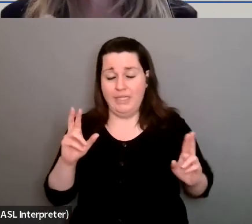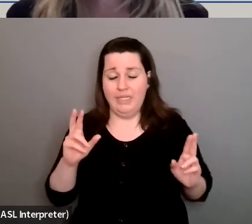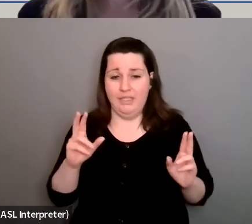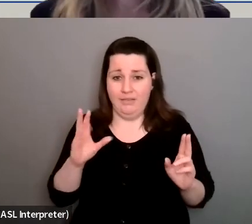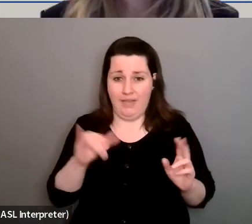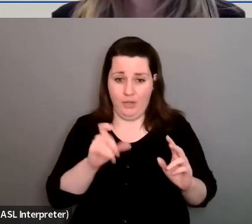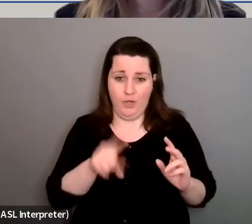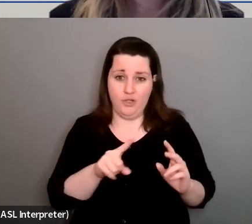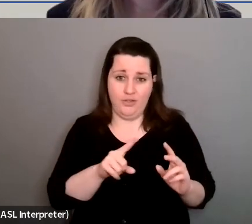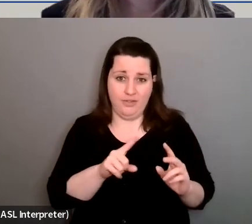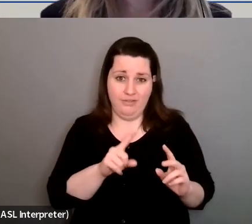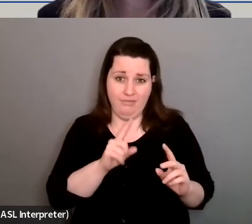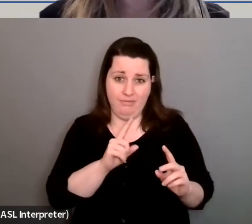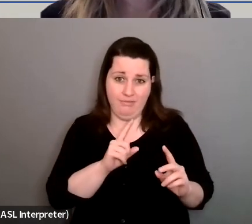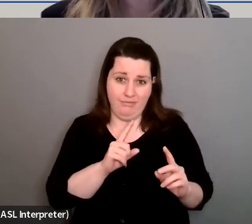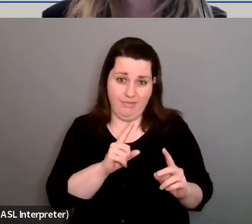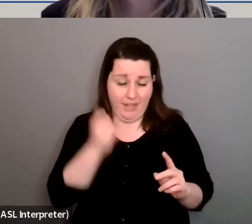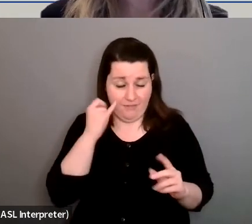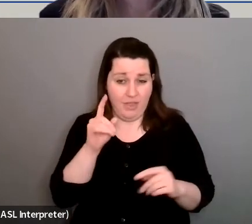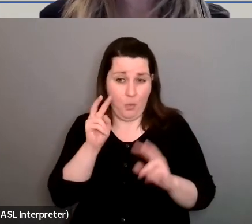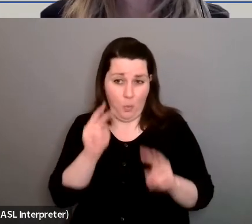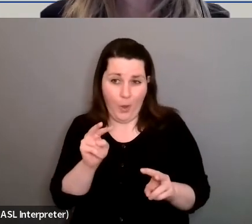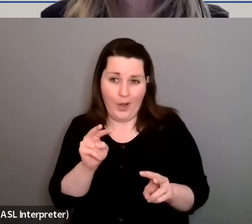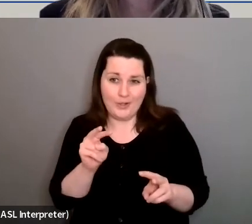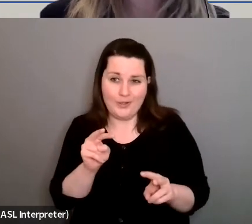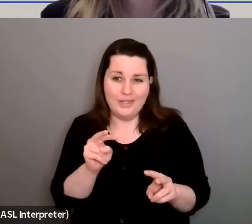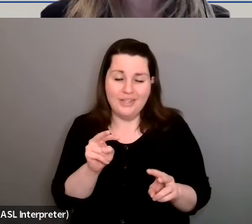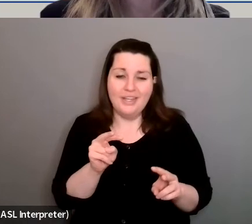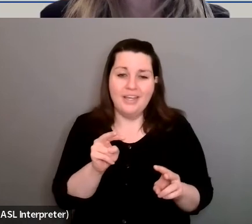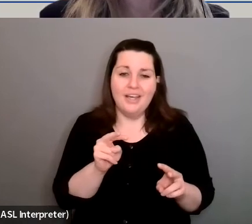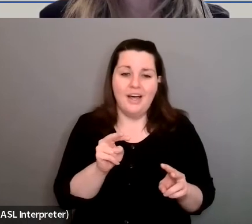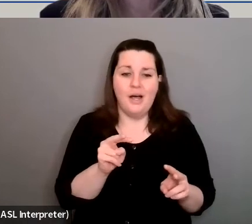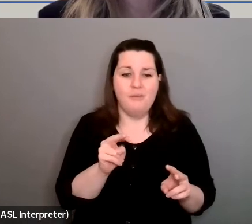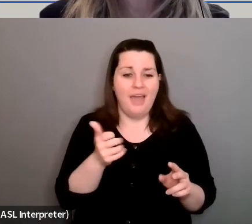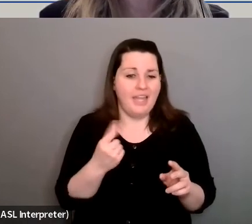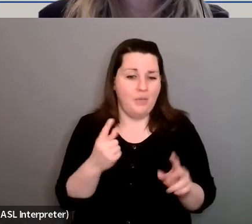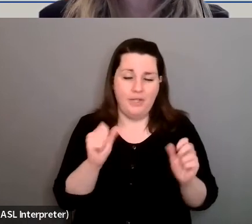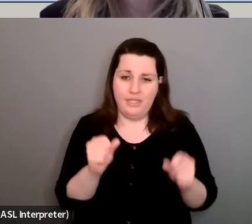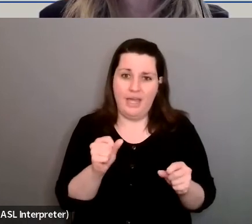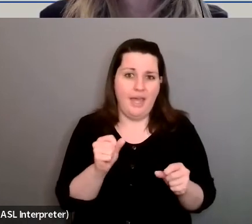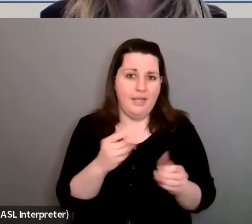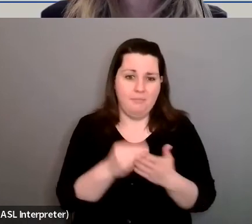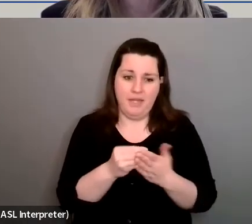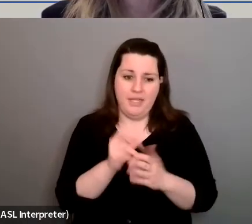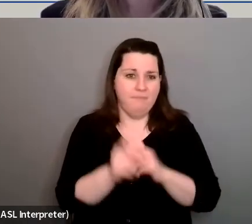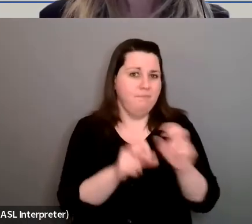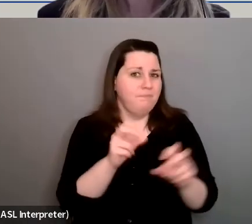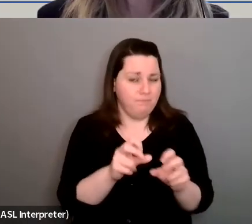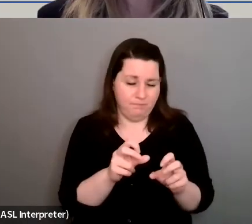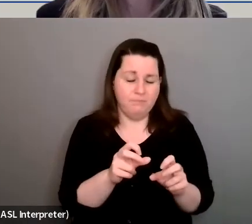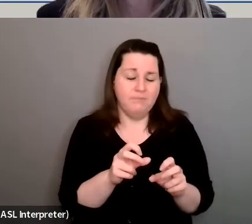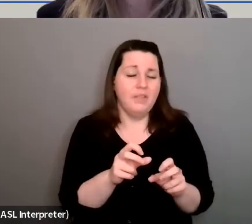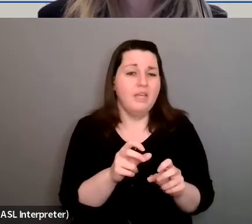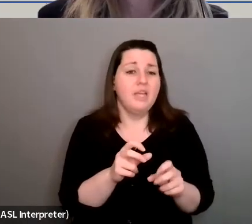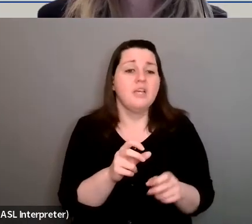question wouldn't have had to been asked if I know that wasn't ahead of one, but anybody can make contributions. We talked about that contribution limit.